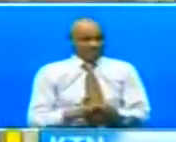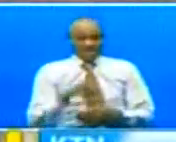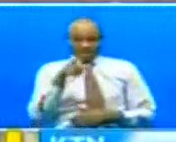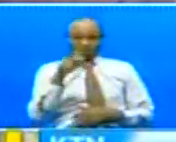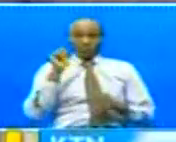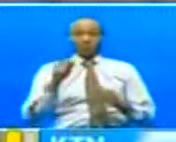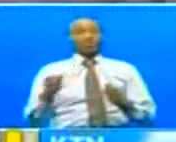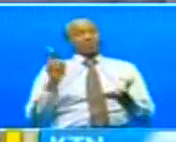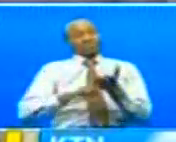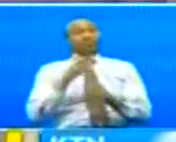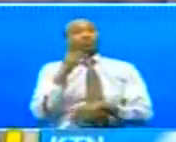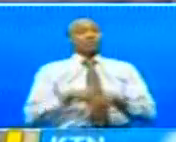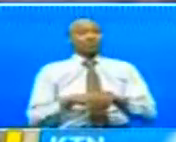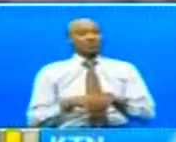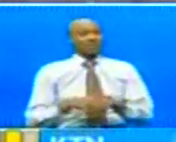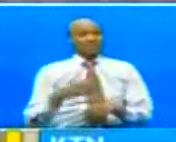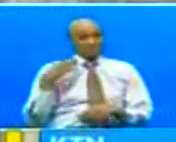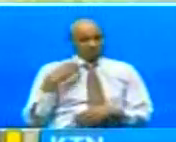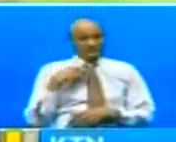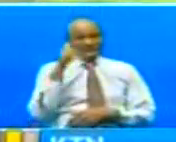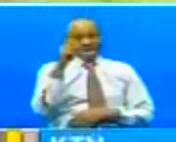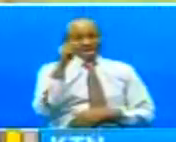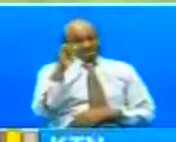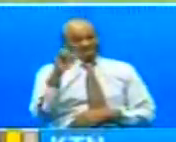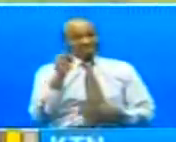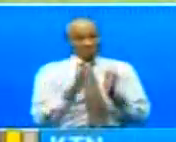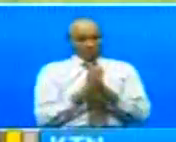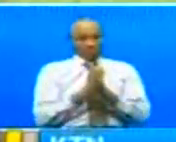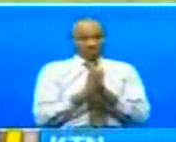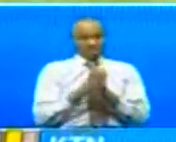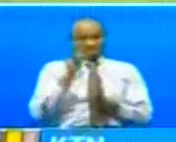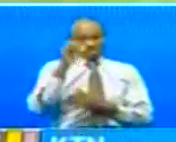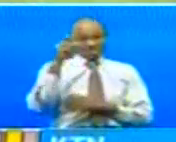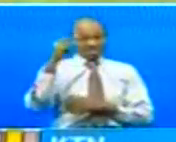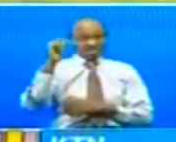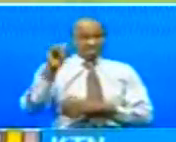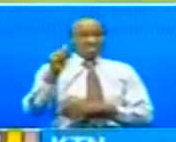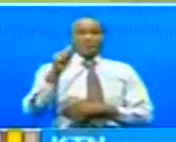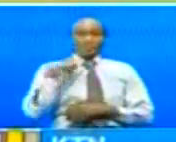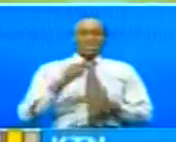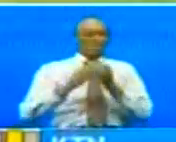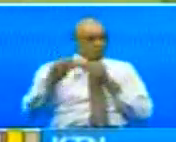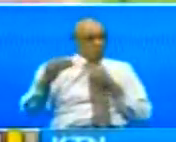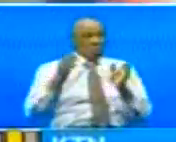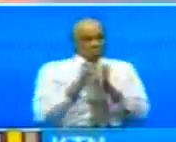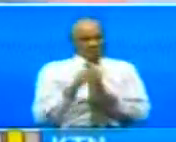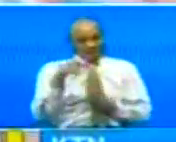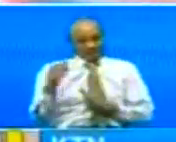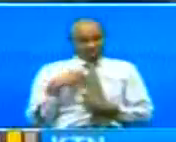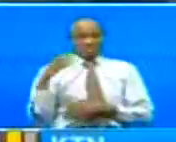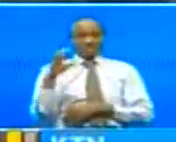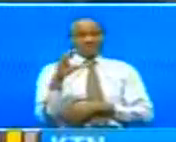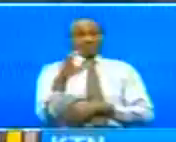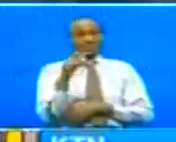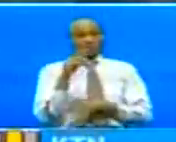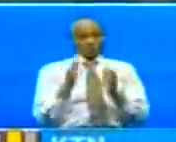repeated twice. The stage between Andy's Corner and Isinya, 50 kilometers, will be the longest, followed by Portland's Cement to Reef Orange